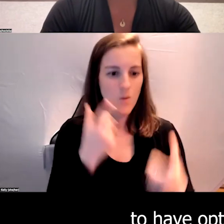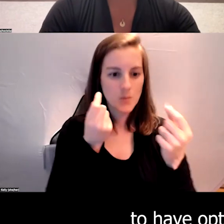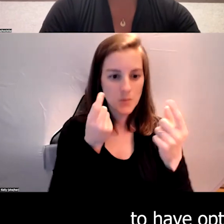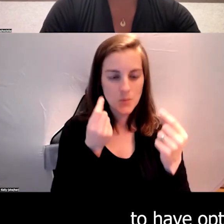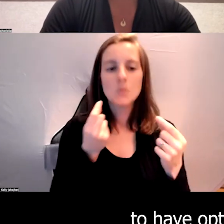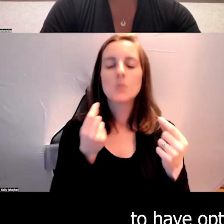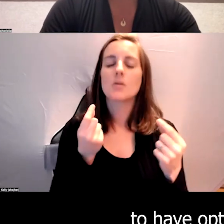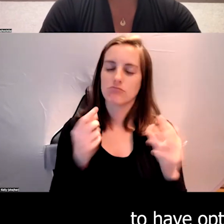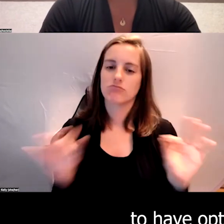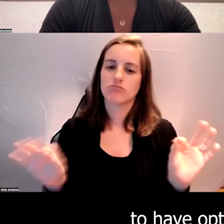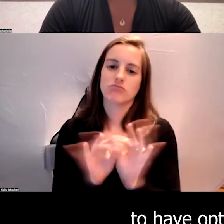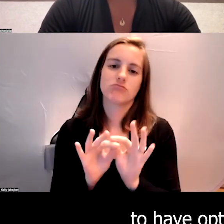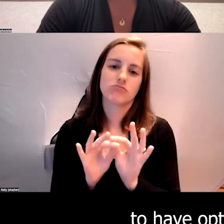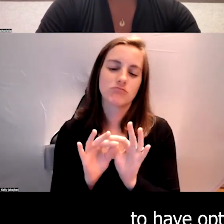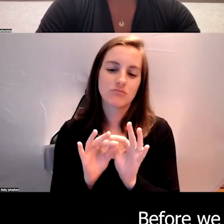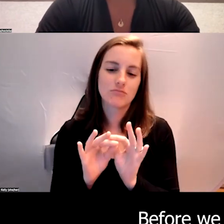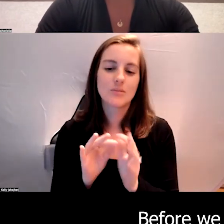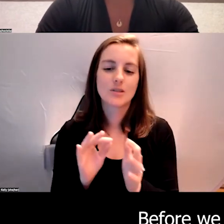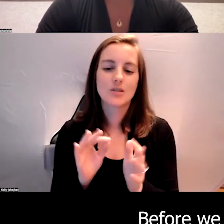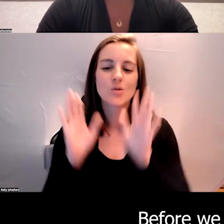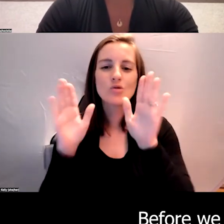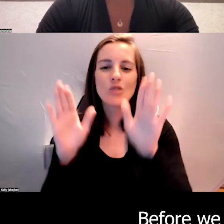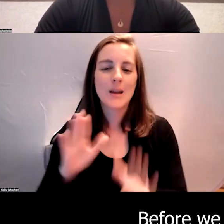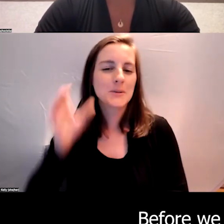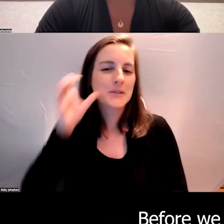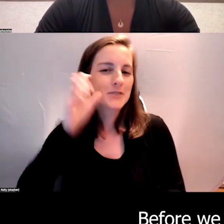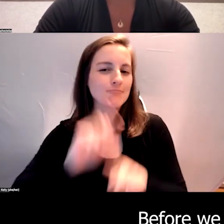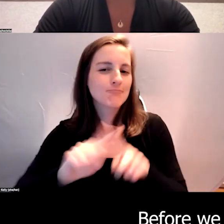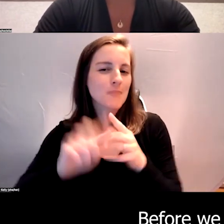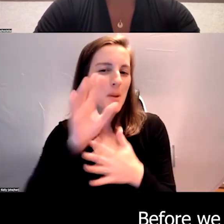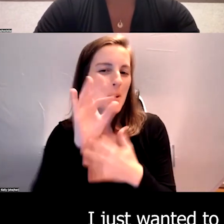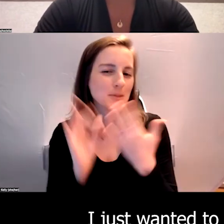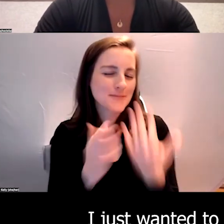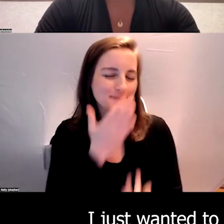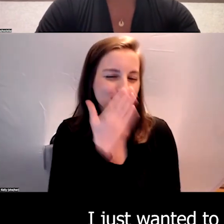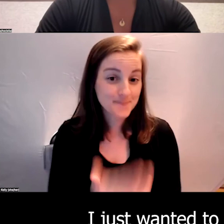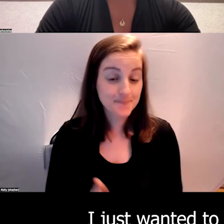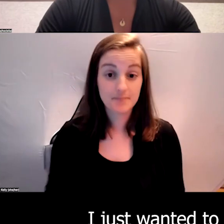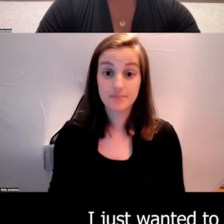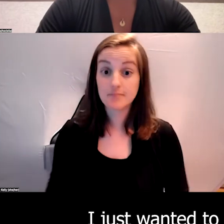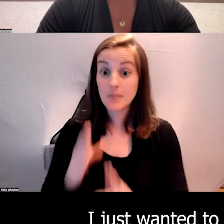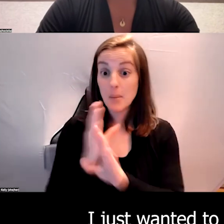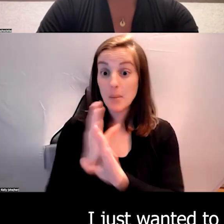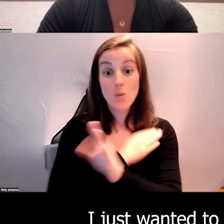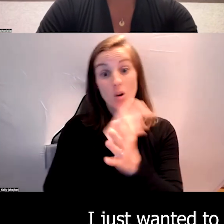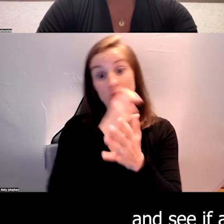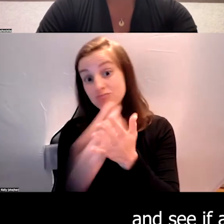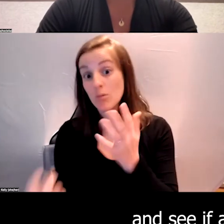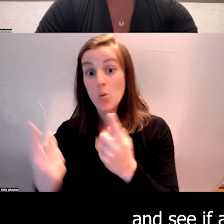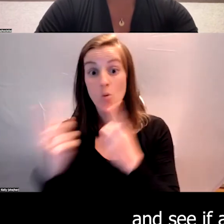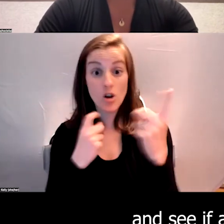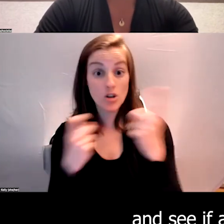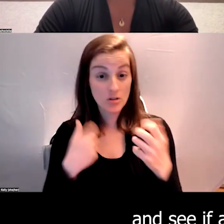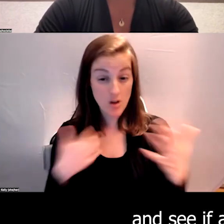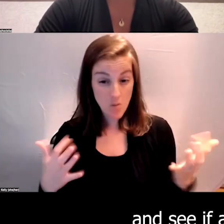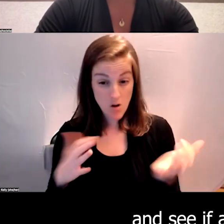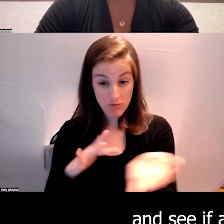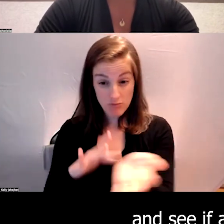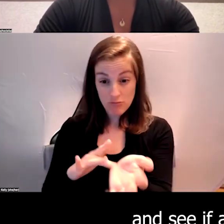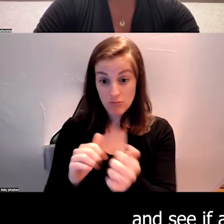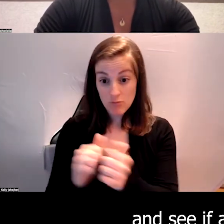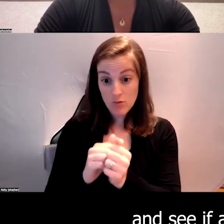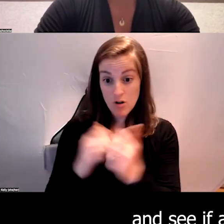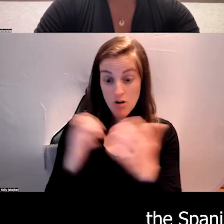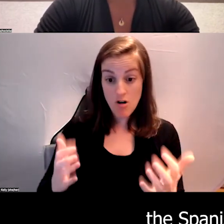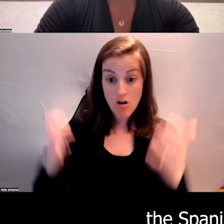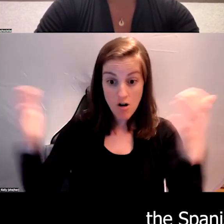it's always really great to have options. So thank you. Before we go into questions, I just wanted to check with the audience and see